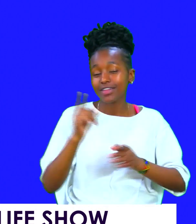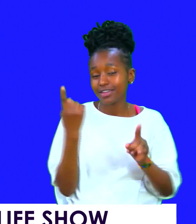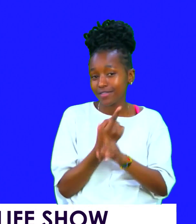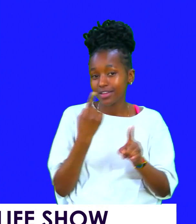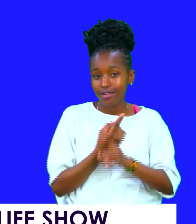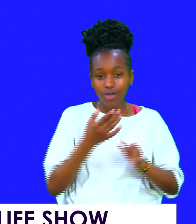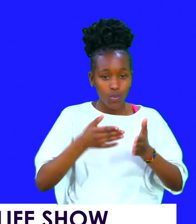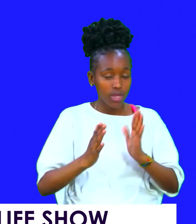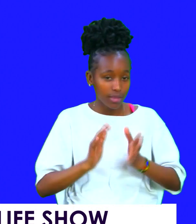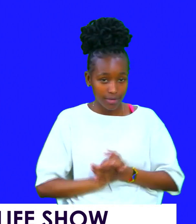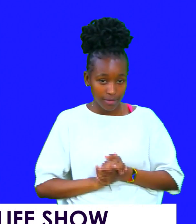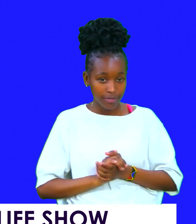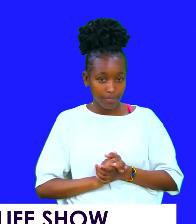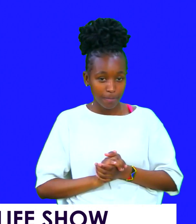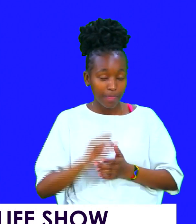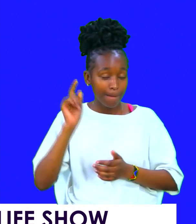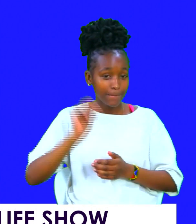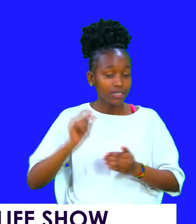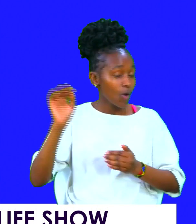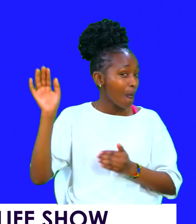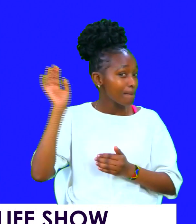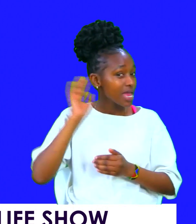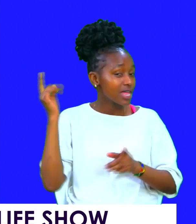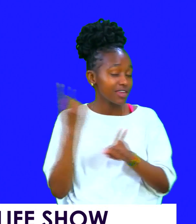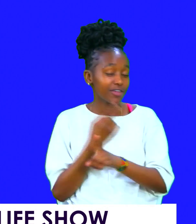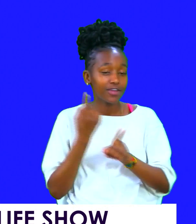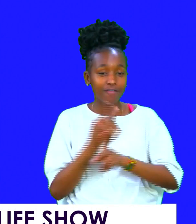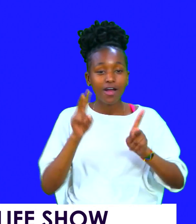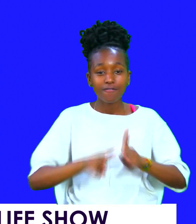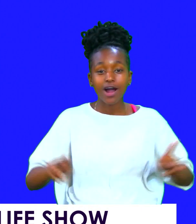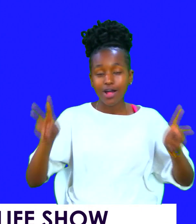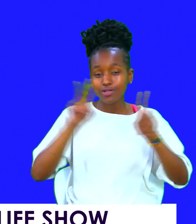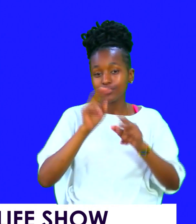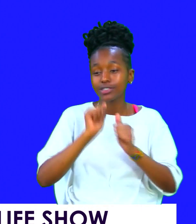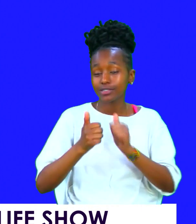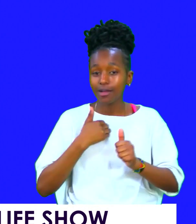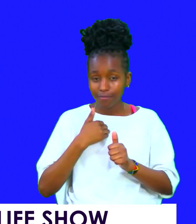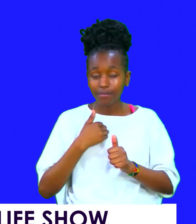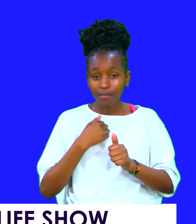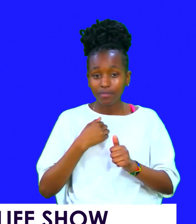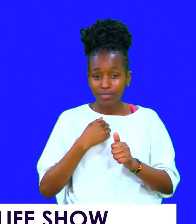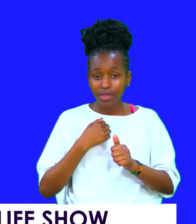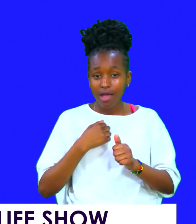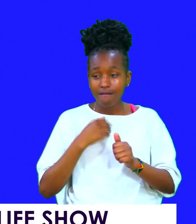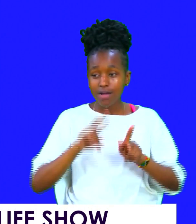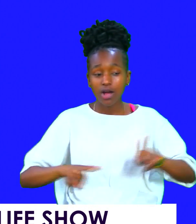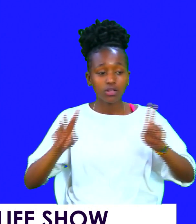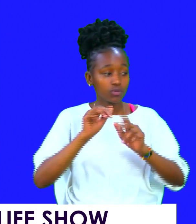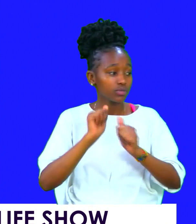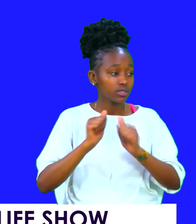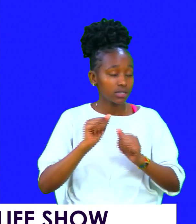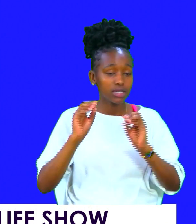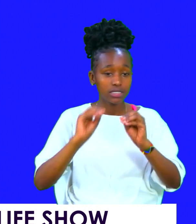Obey every value. Ethics. Uphold it. Guard